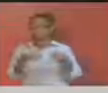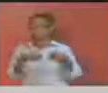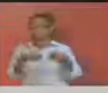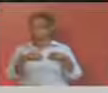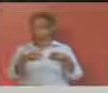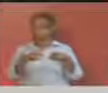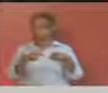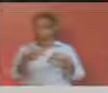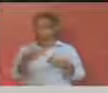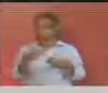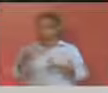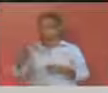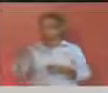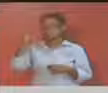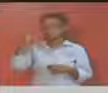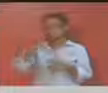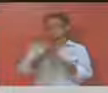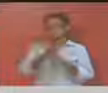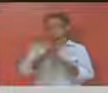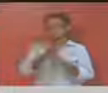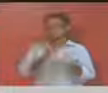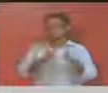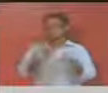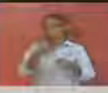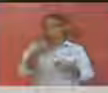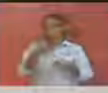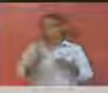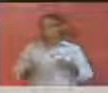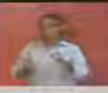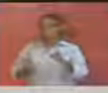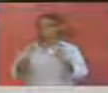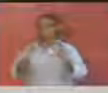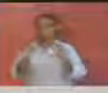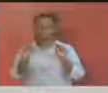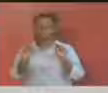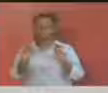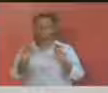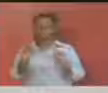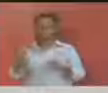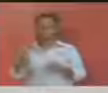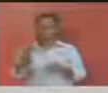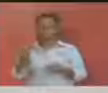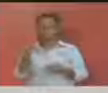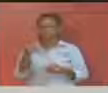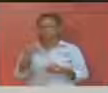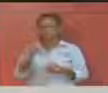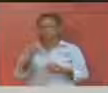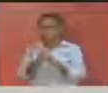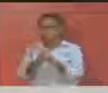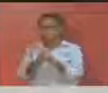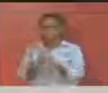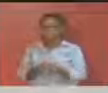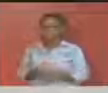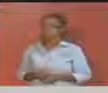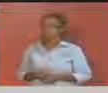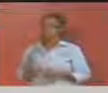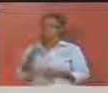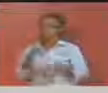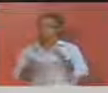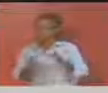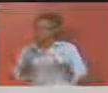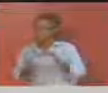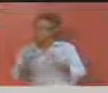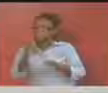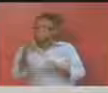race. I am viewing this as a sound policy decision to vaccinate persons with